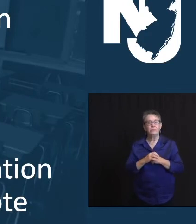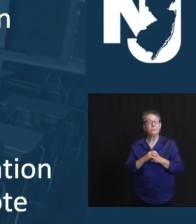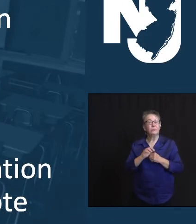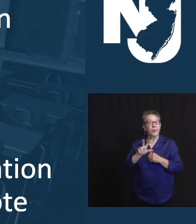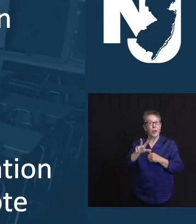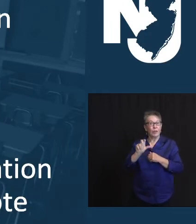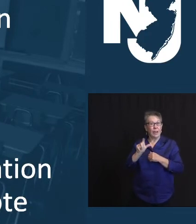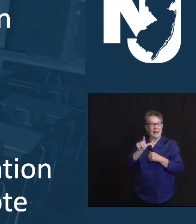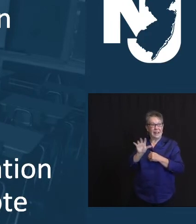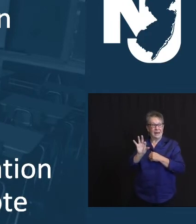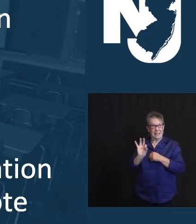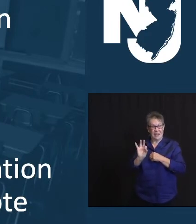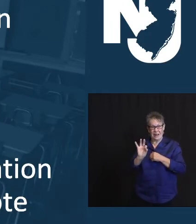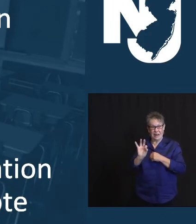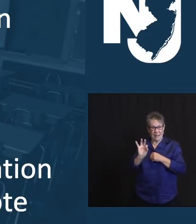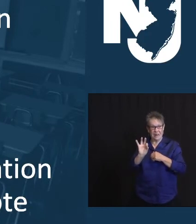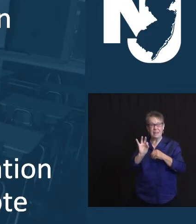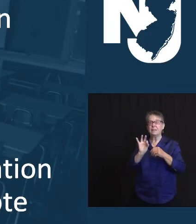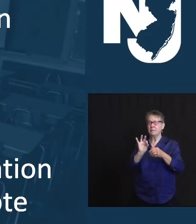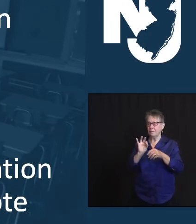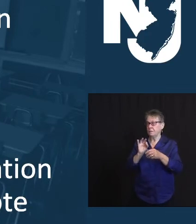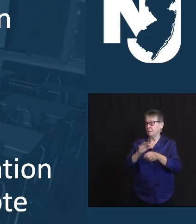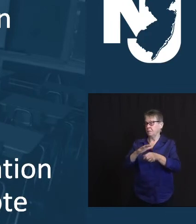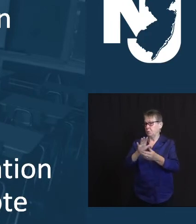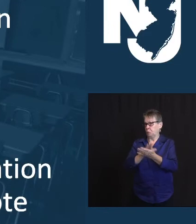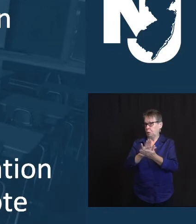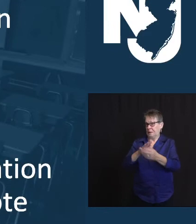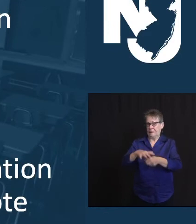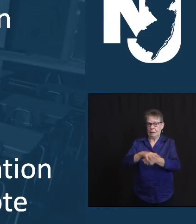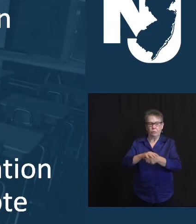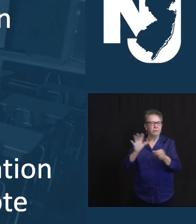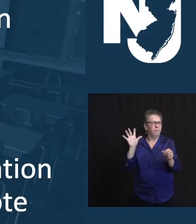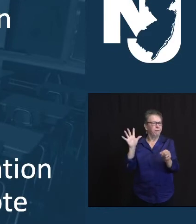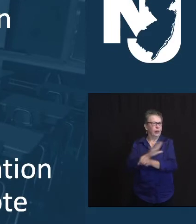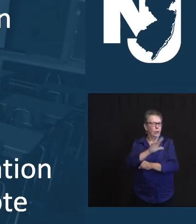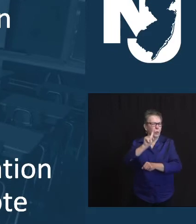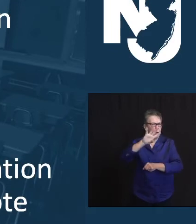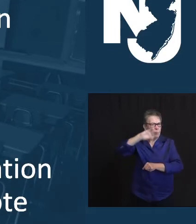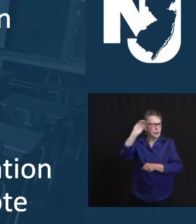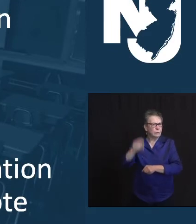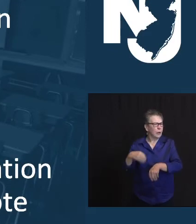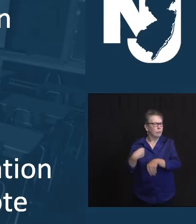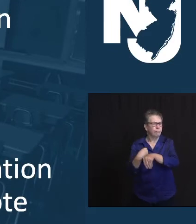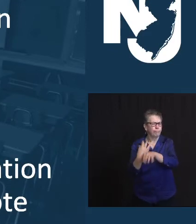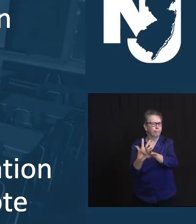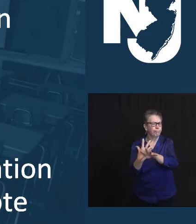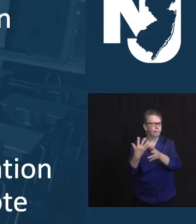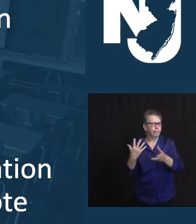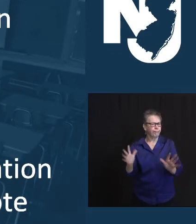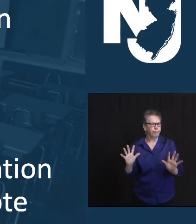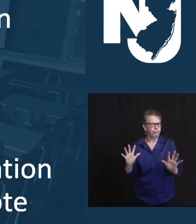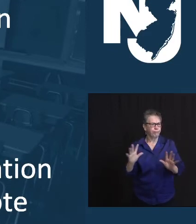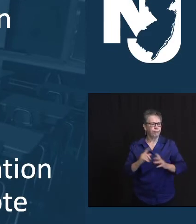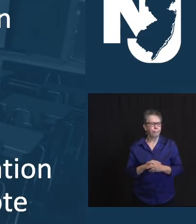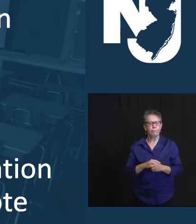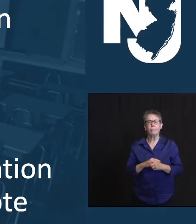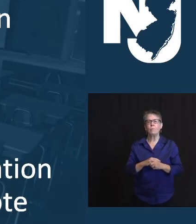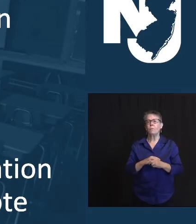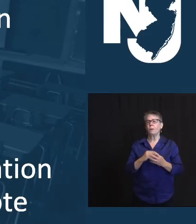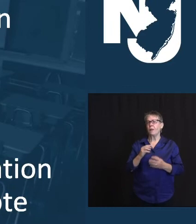point in the day, each and every day, Monday through Friday. When we last reported these numbers on December 21st, there